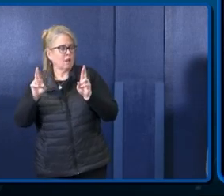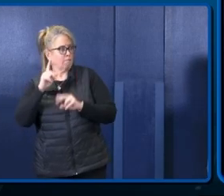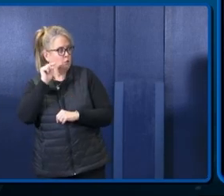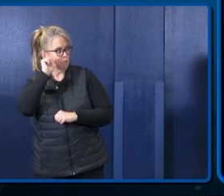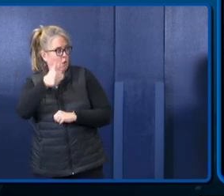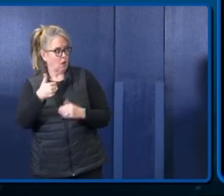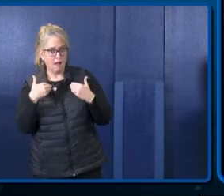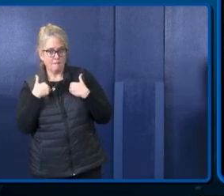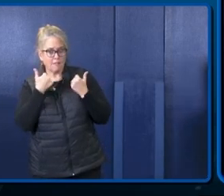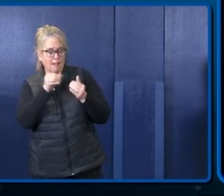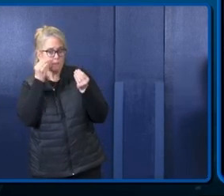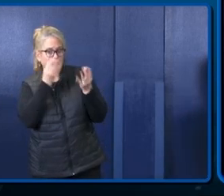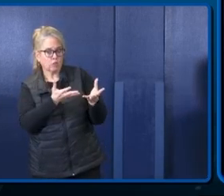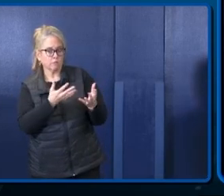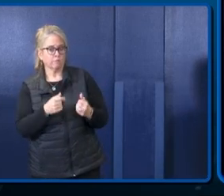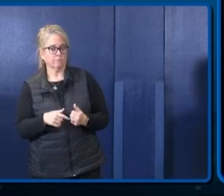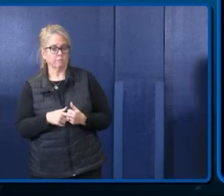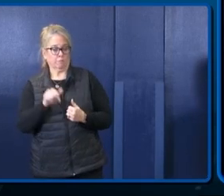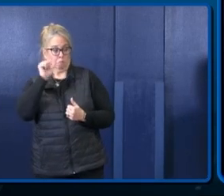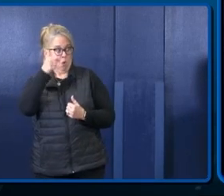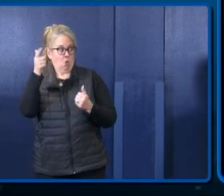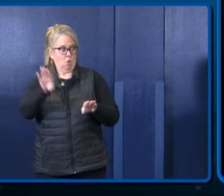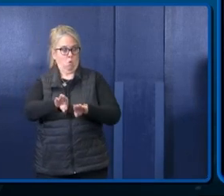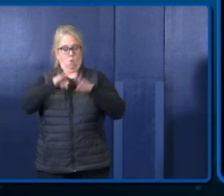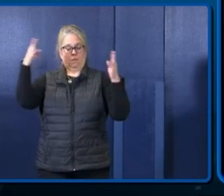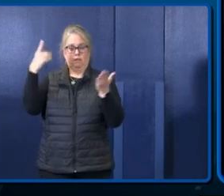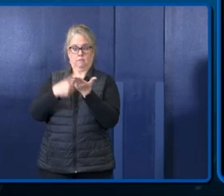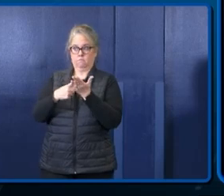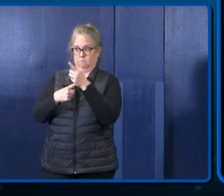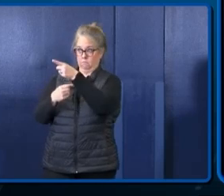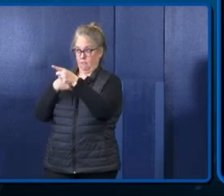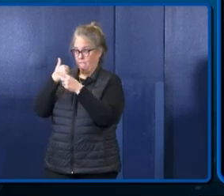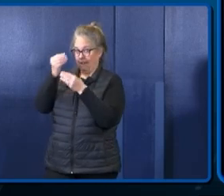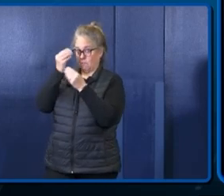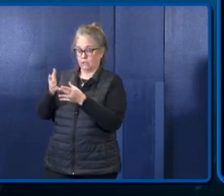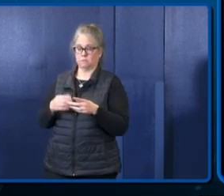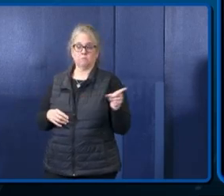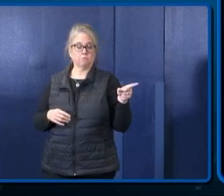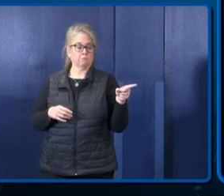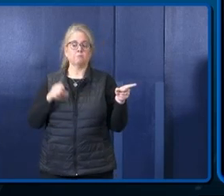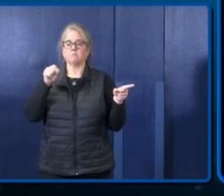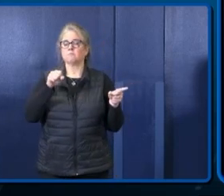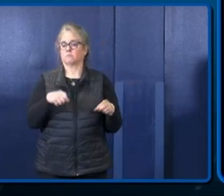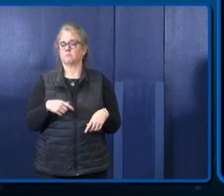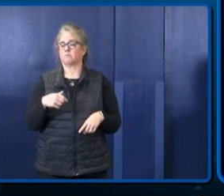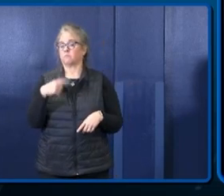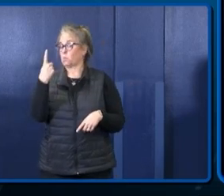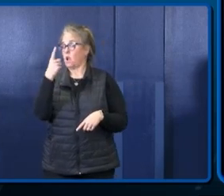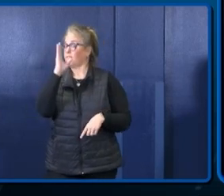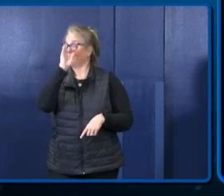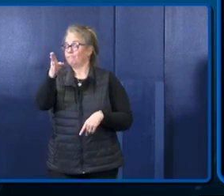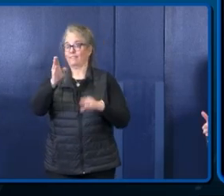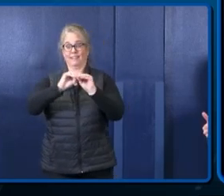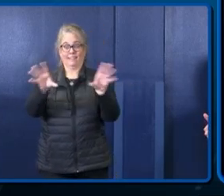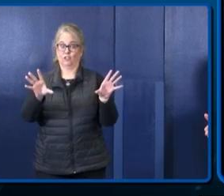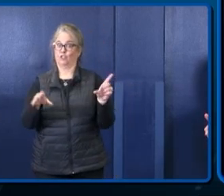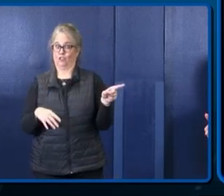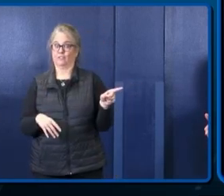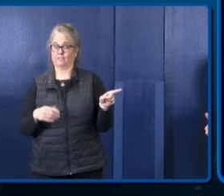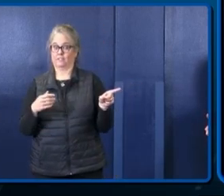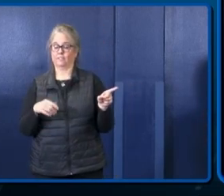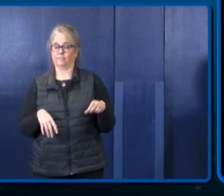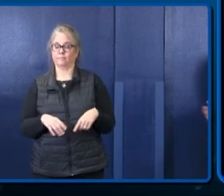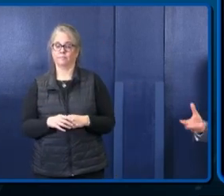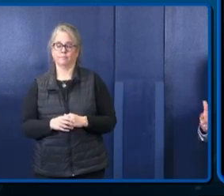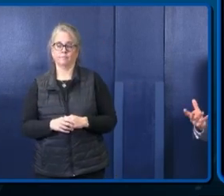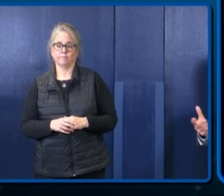unsealing tomorrow. Yeah, so one, I think transparency is important. Transparency always has limits on what we can